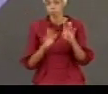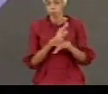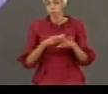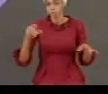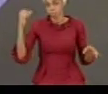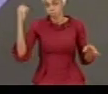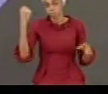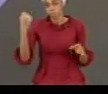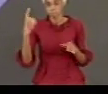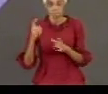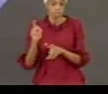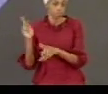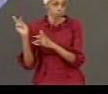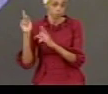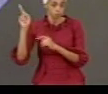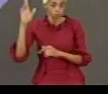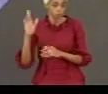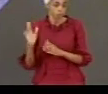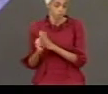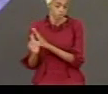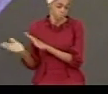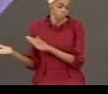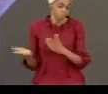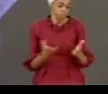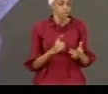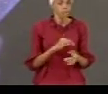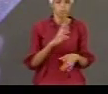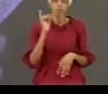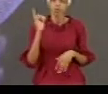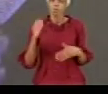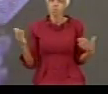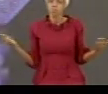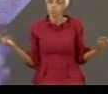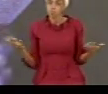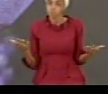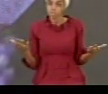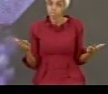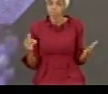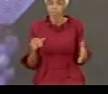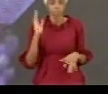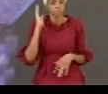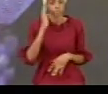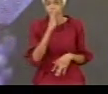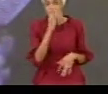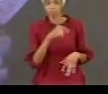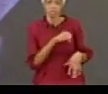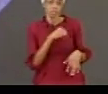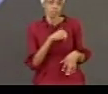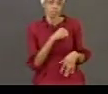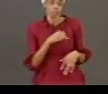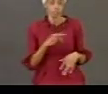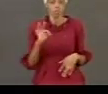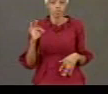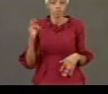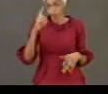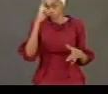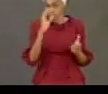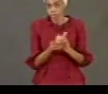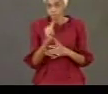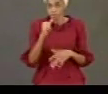who has brought them out. Question: What should be the attitude of believer in times of need. Any hand from the